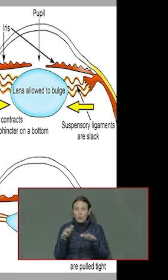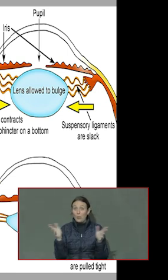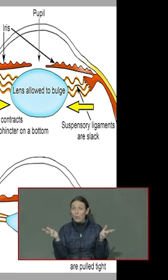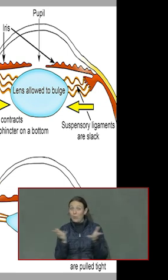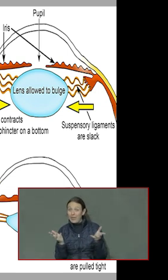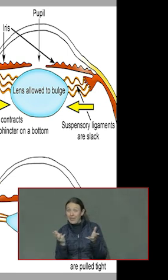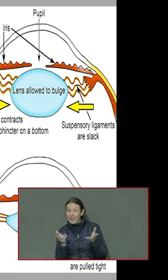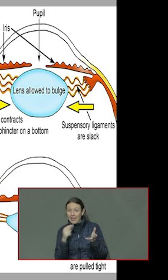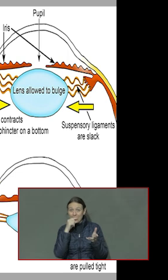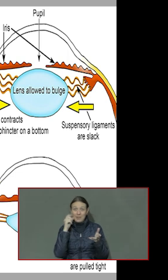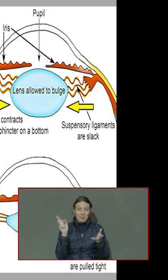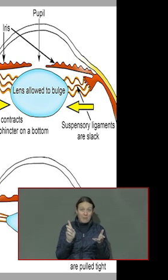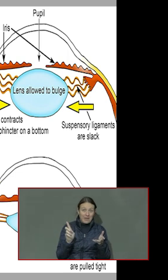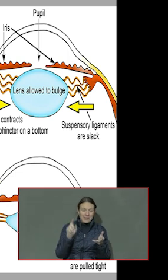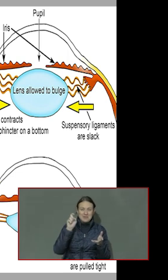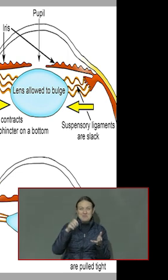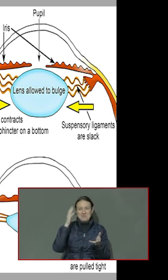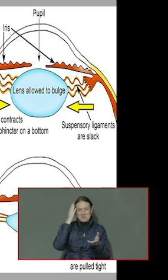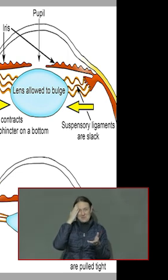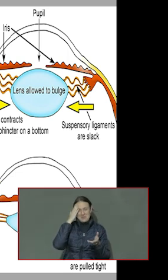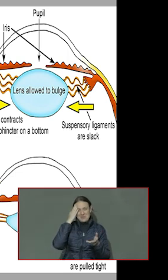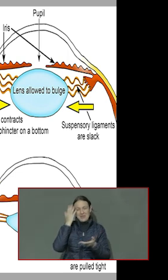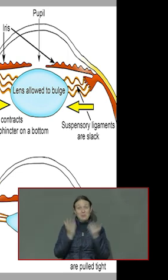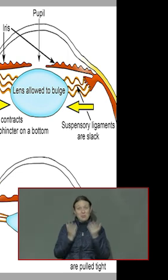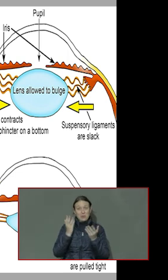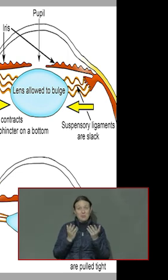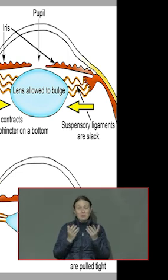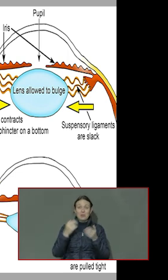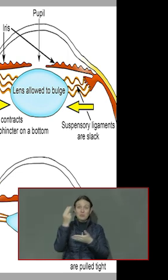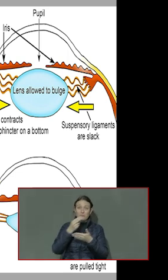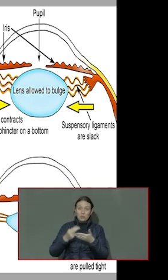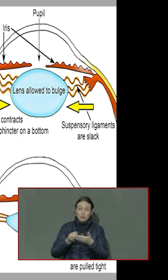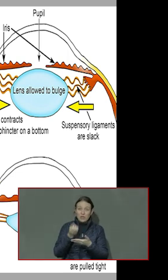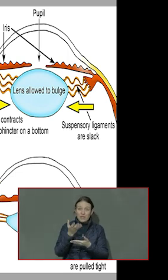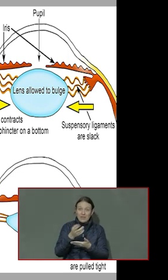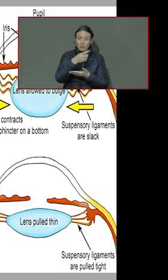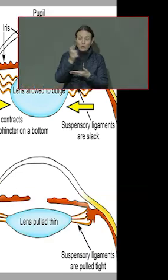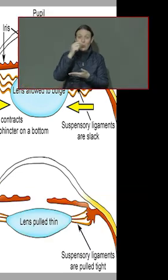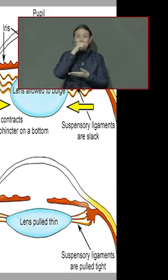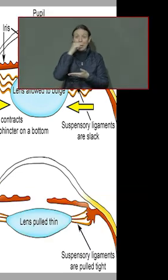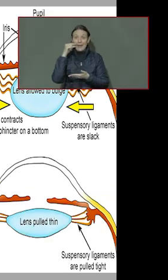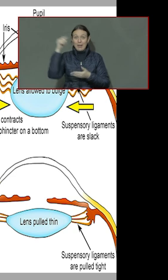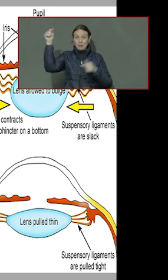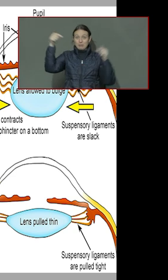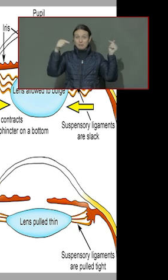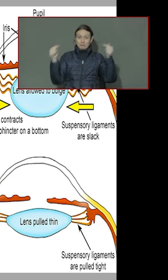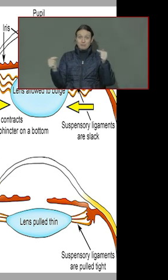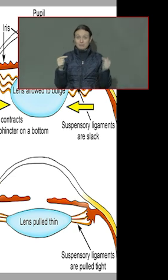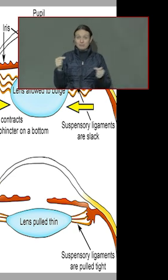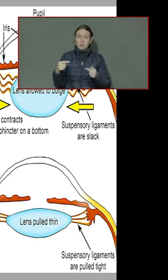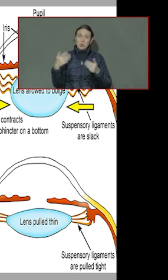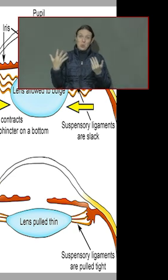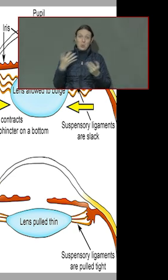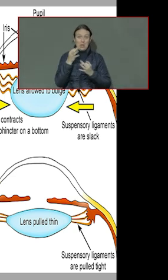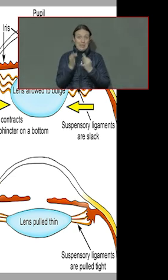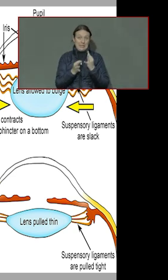they are called. Because we can ask it, of course, with a diagram and then tell you to give us eye accommodation. Grade